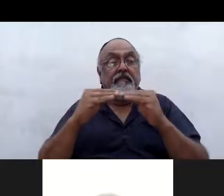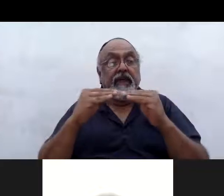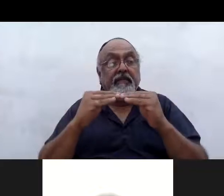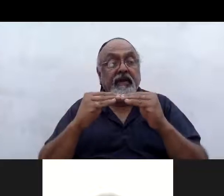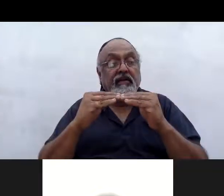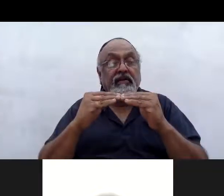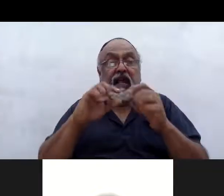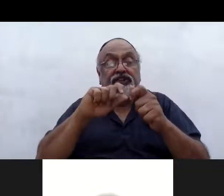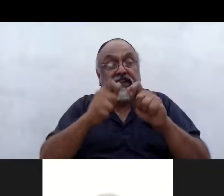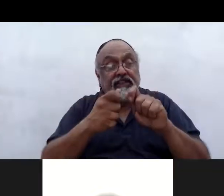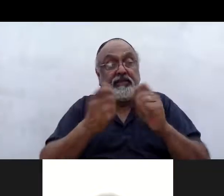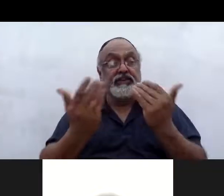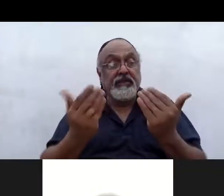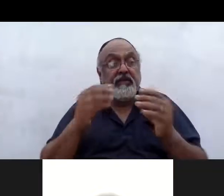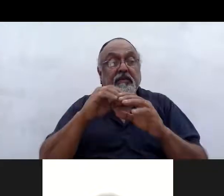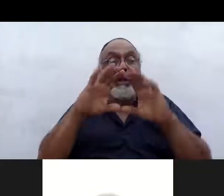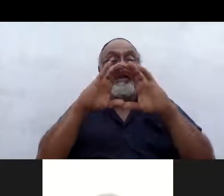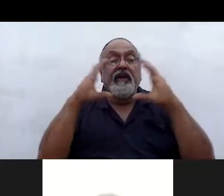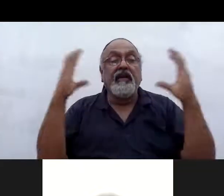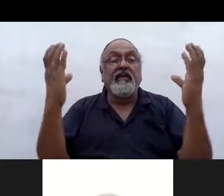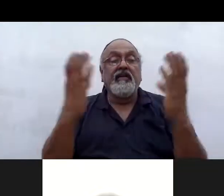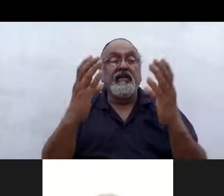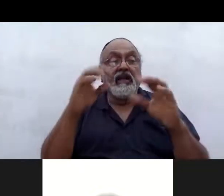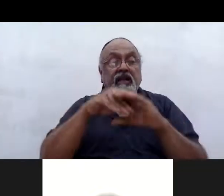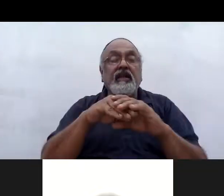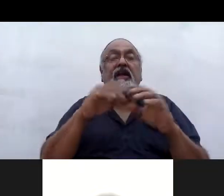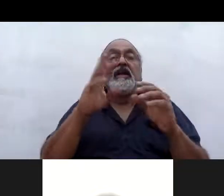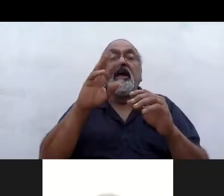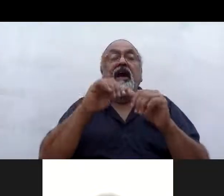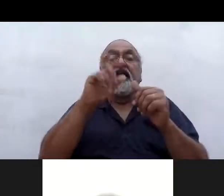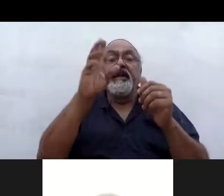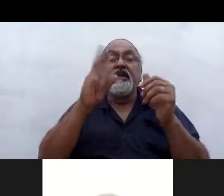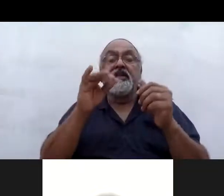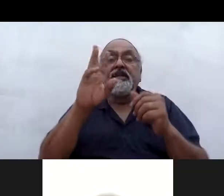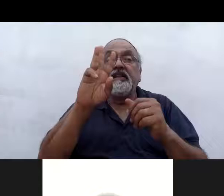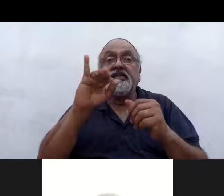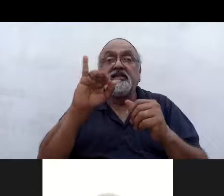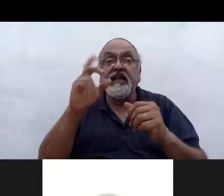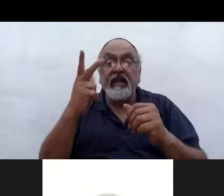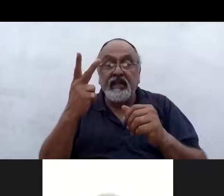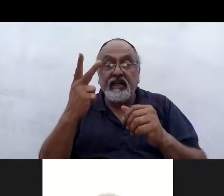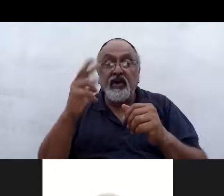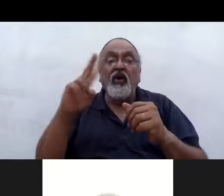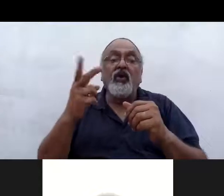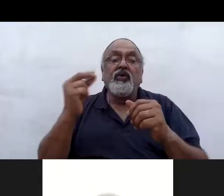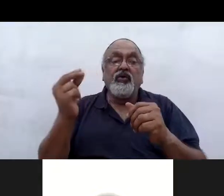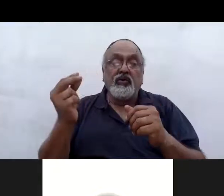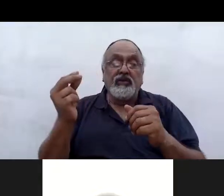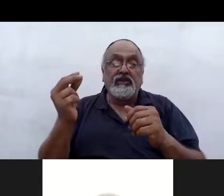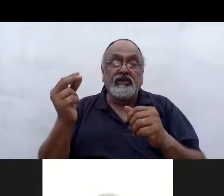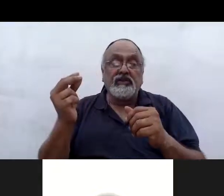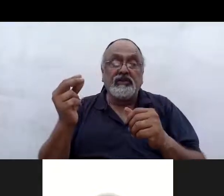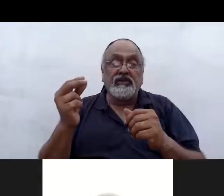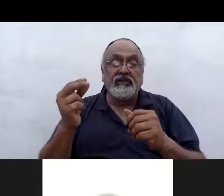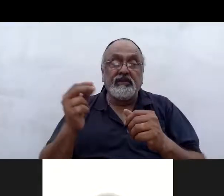was one of the questions that was decided in this case. So don't get confused by the terms and all of it.